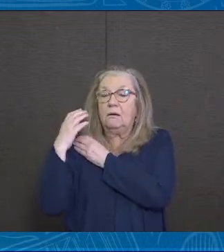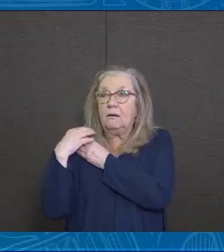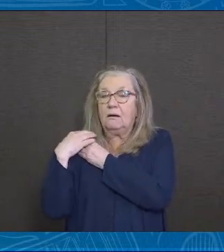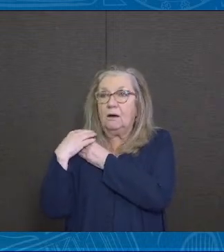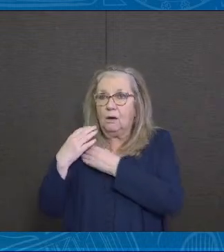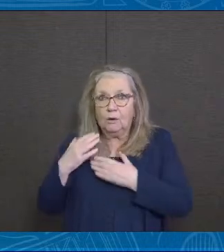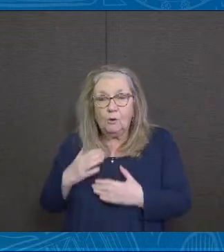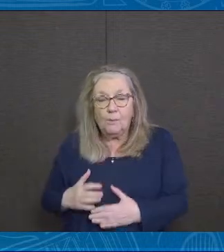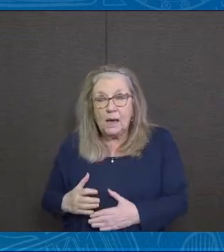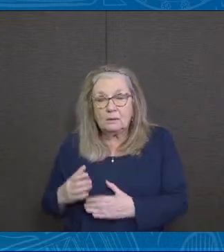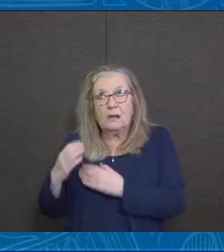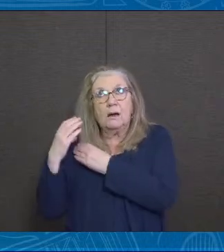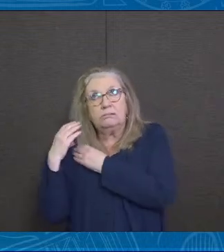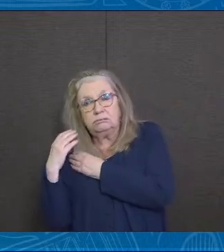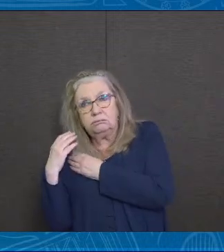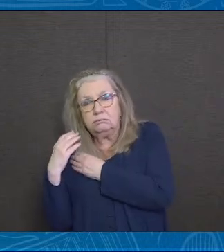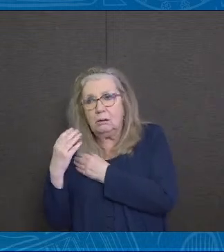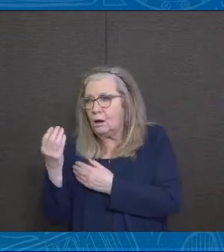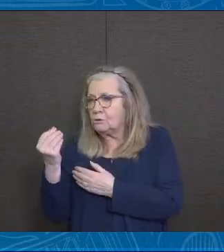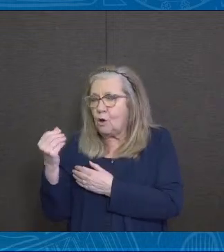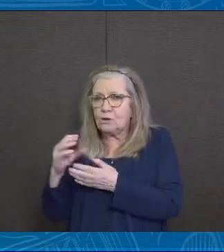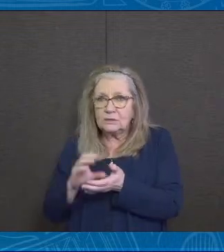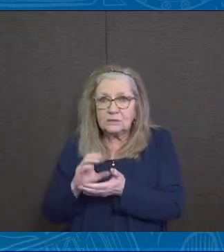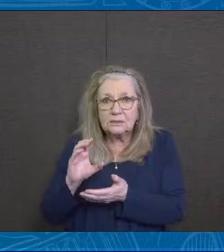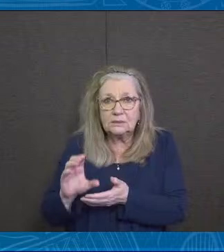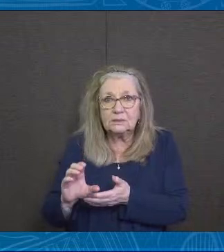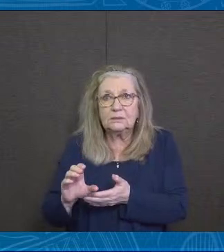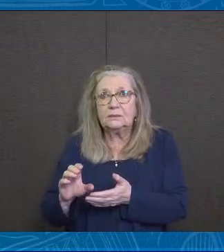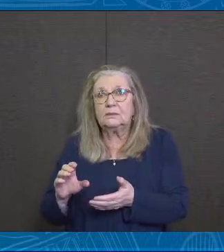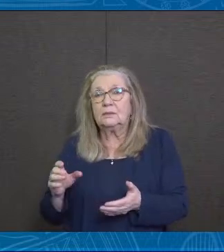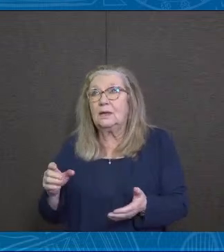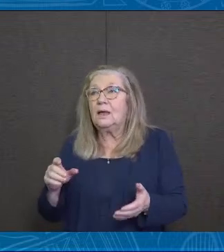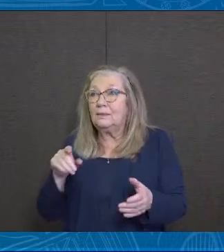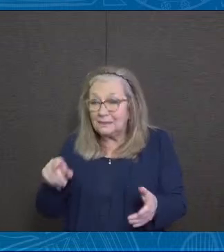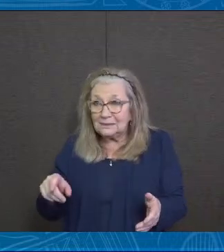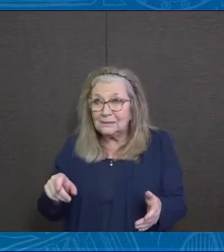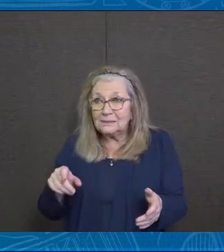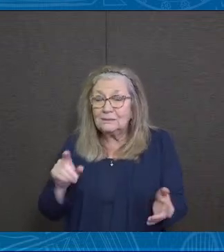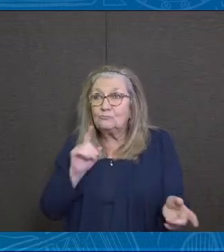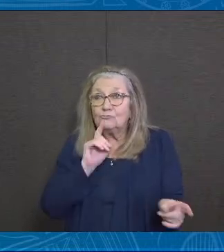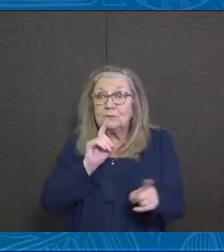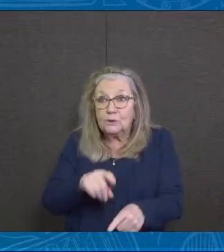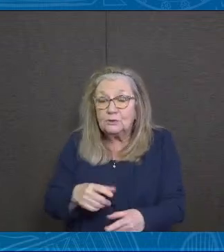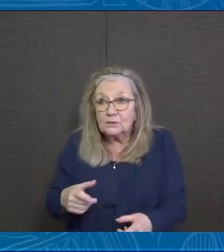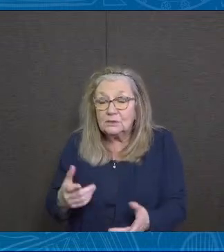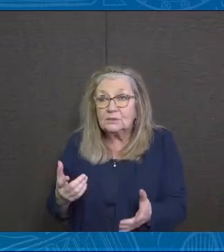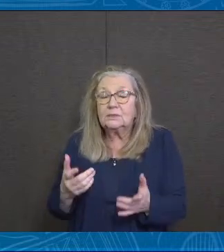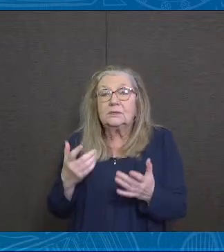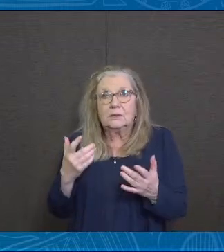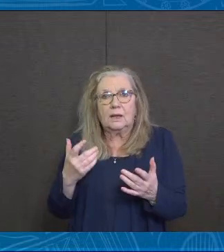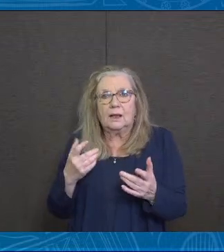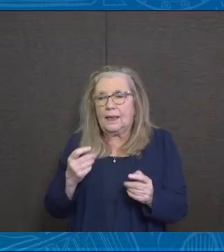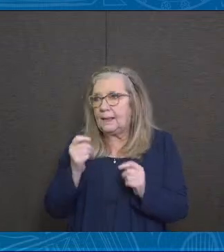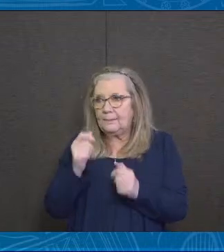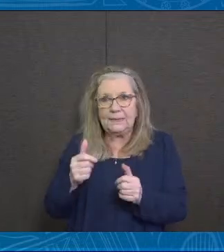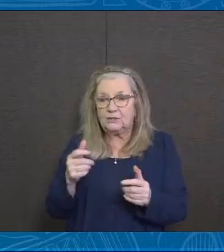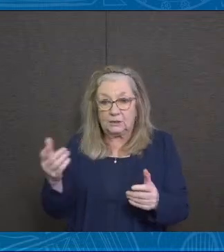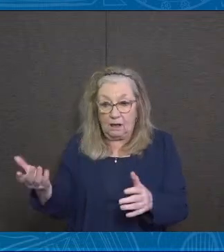cost of climatic events. The cost of disaster response, including immediate